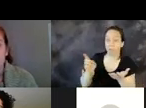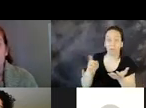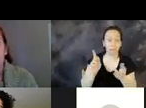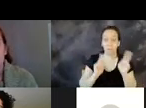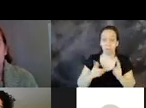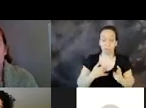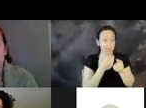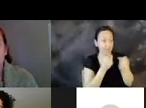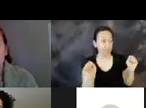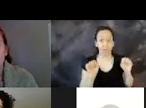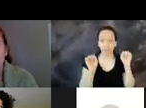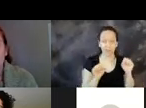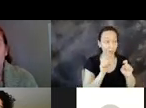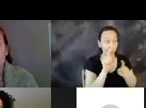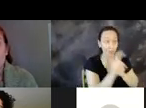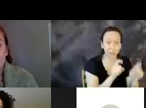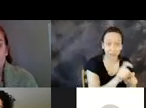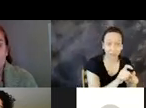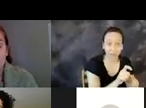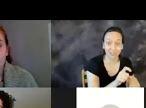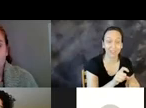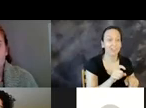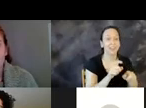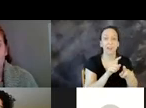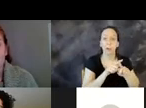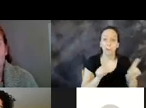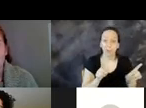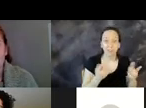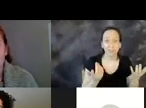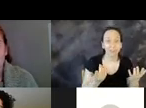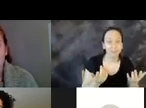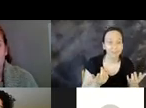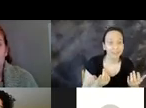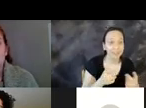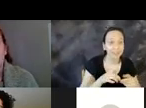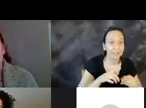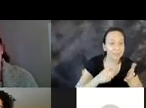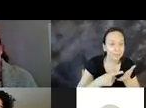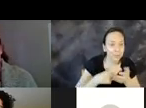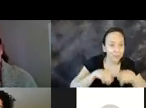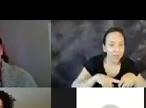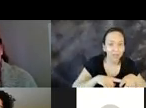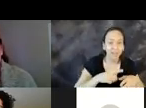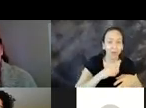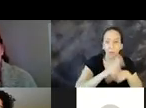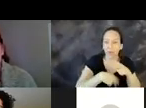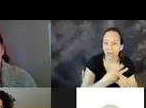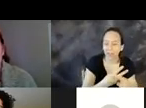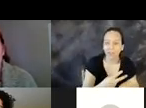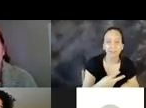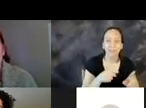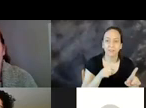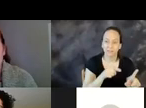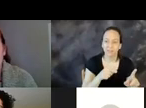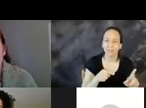questions. However, riders rely on the payment types and hours of our partner retailers. Fare vending machines allow for quick